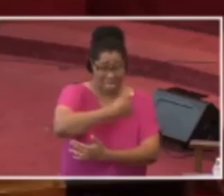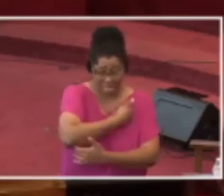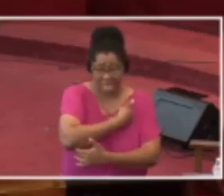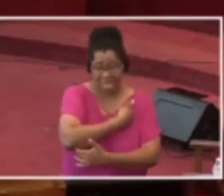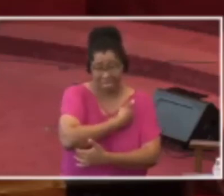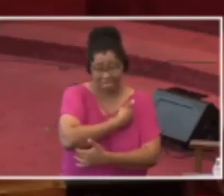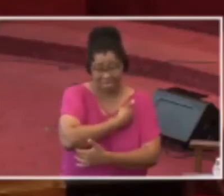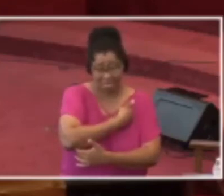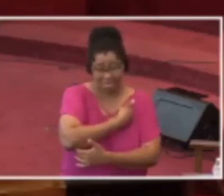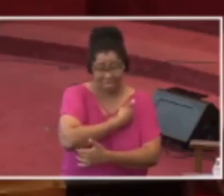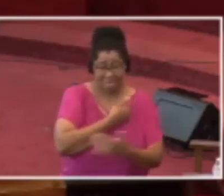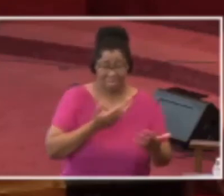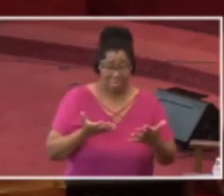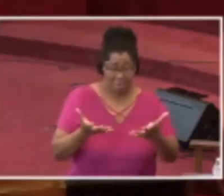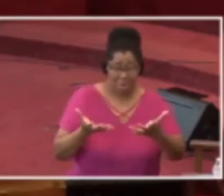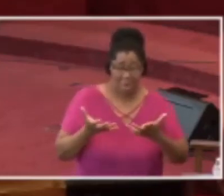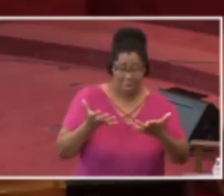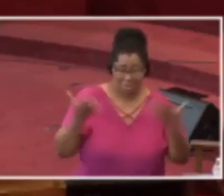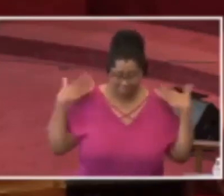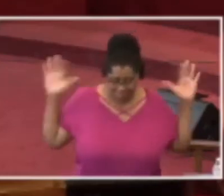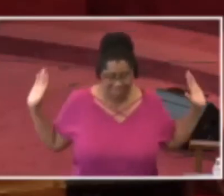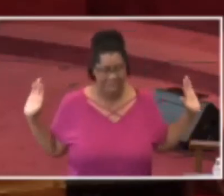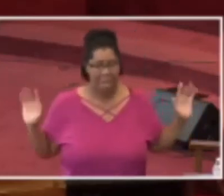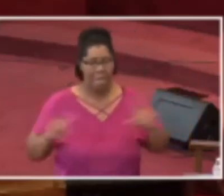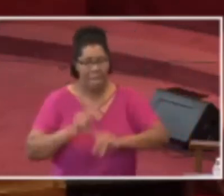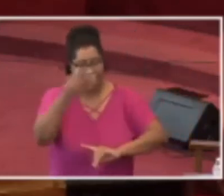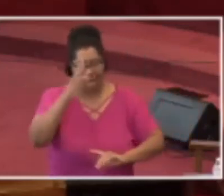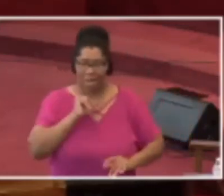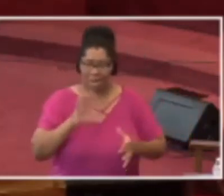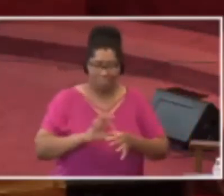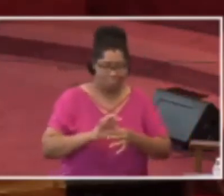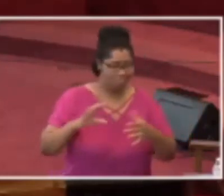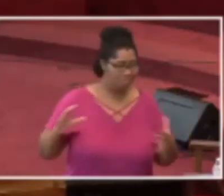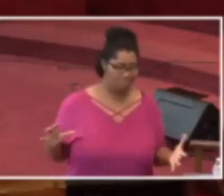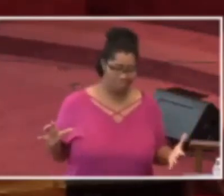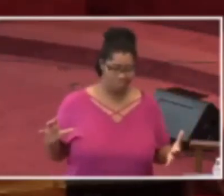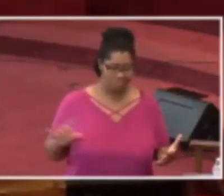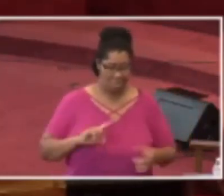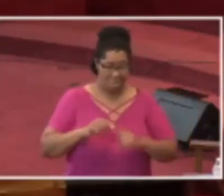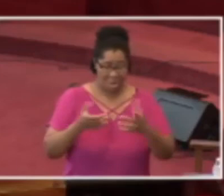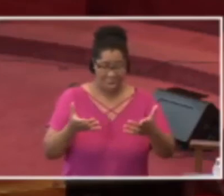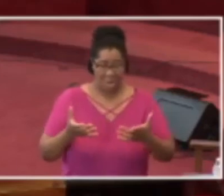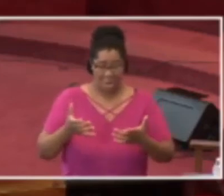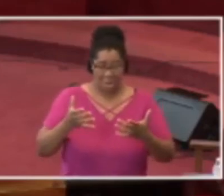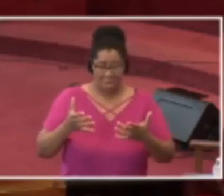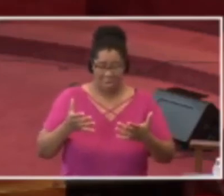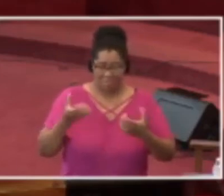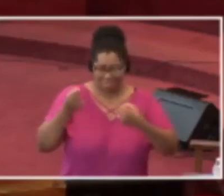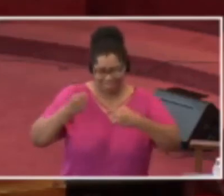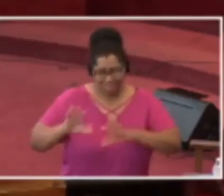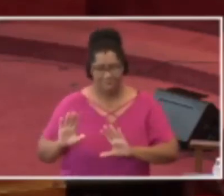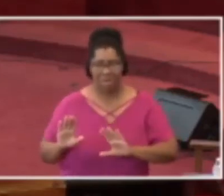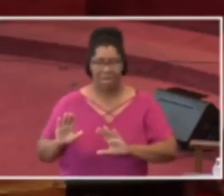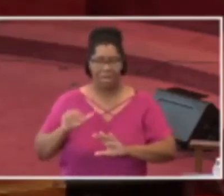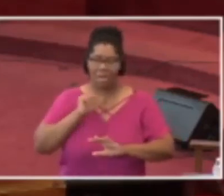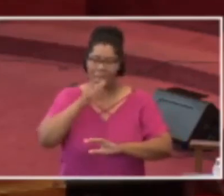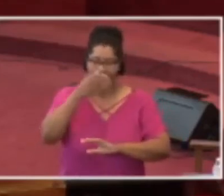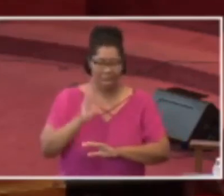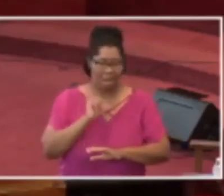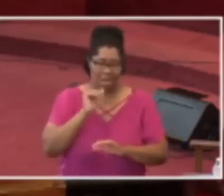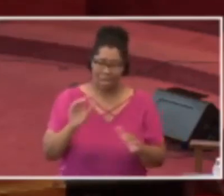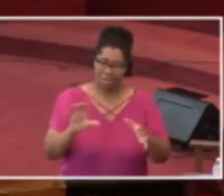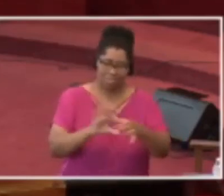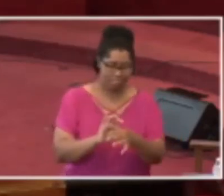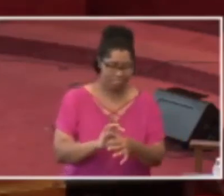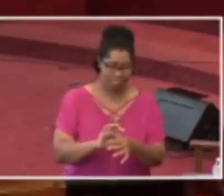even when we want to give up, God won't let go. Even when we want to give in, God won't let go. Even when